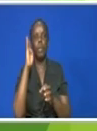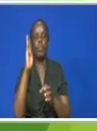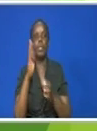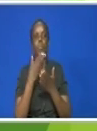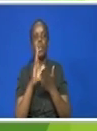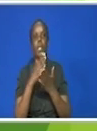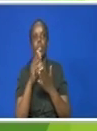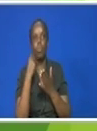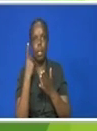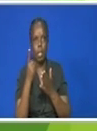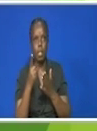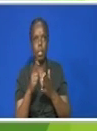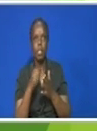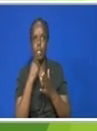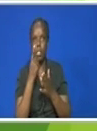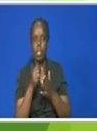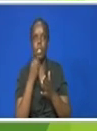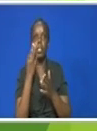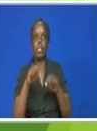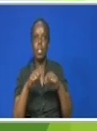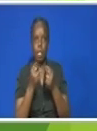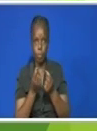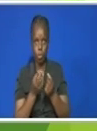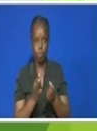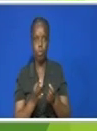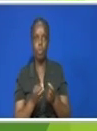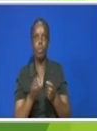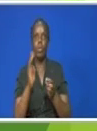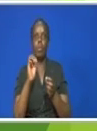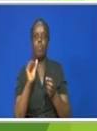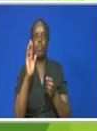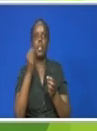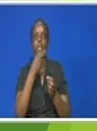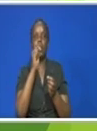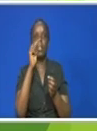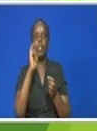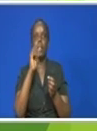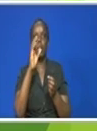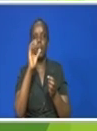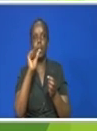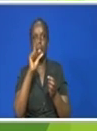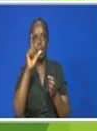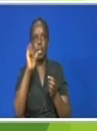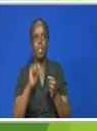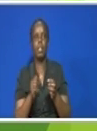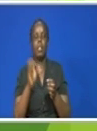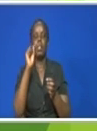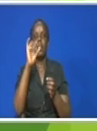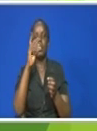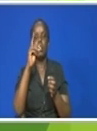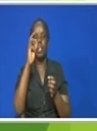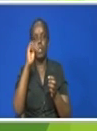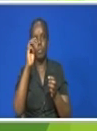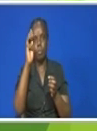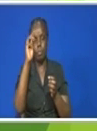1, state 3 types of mechanically formed sedimentary